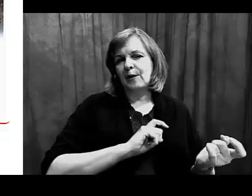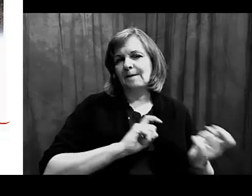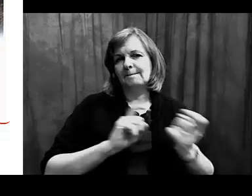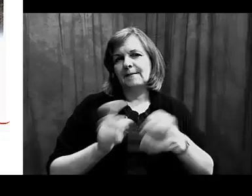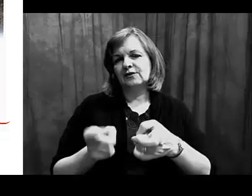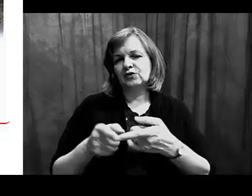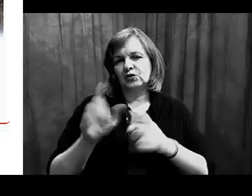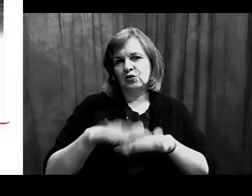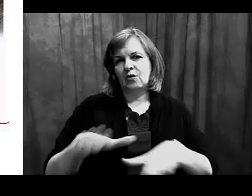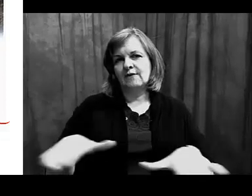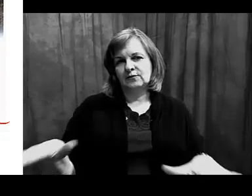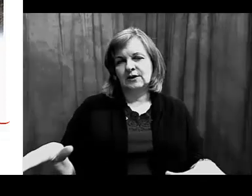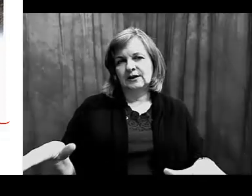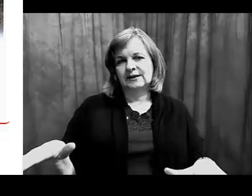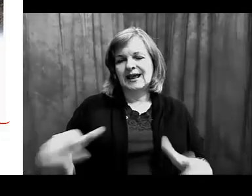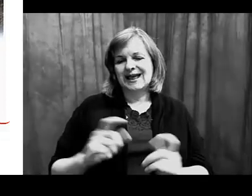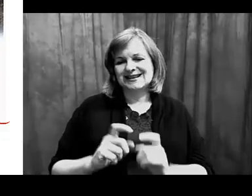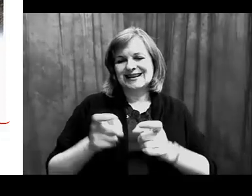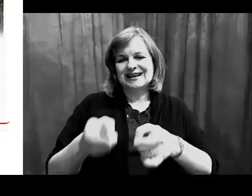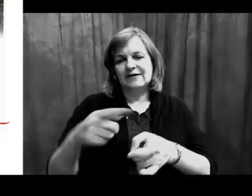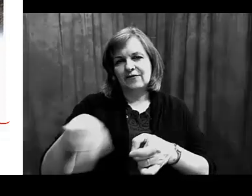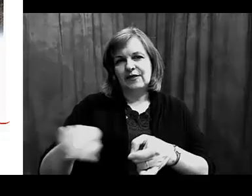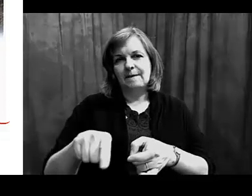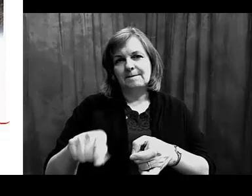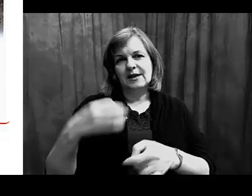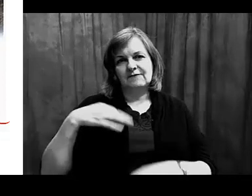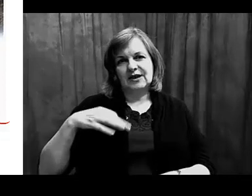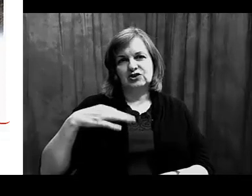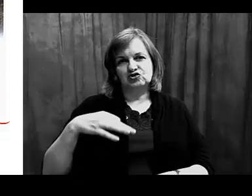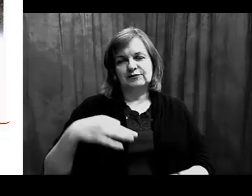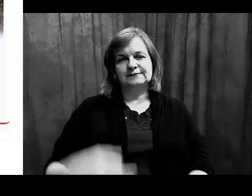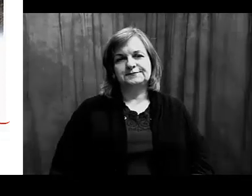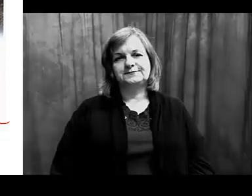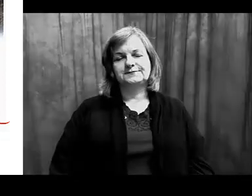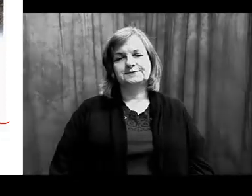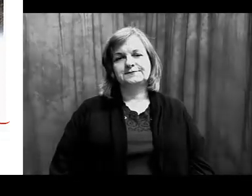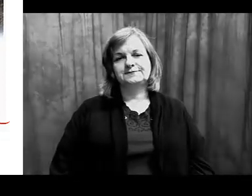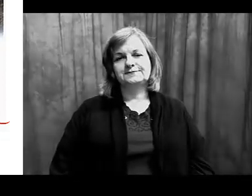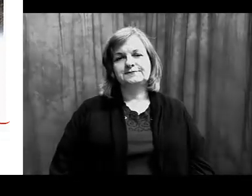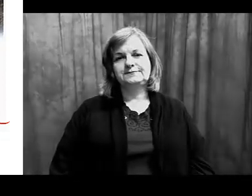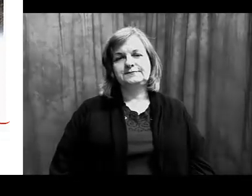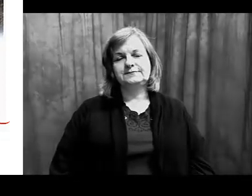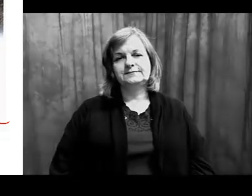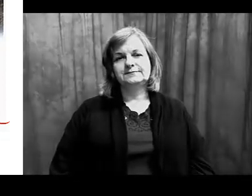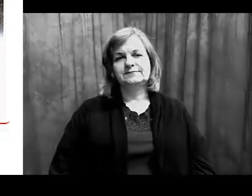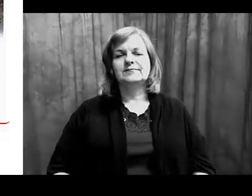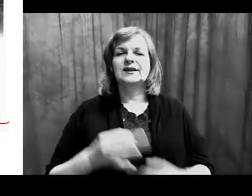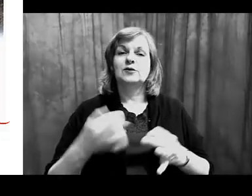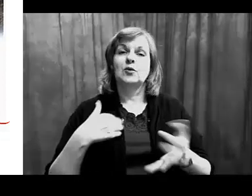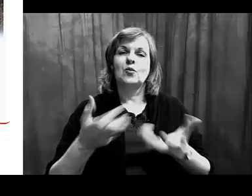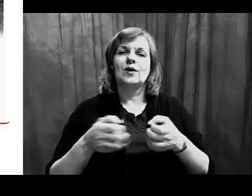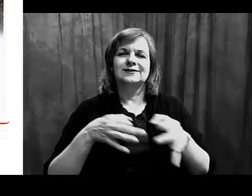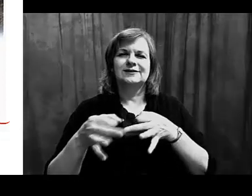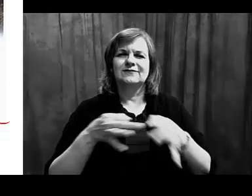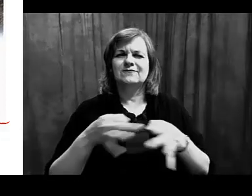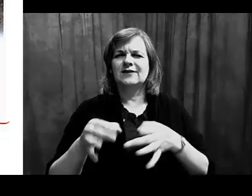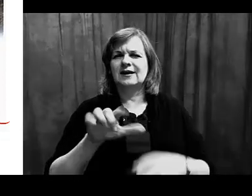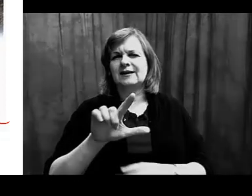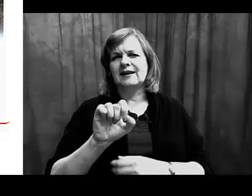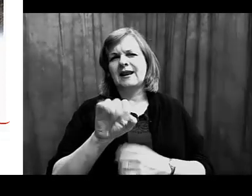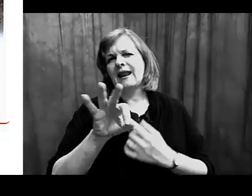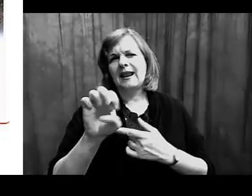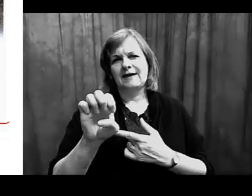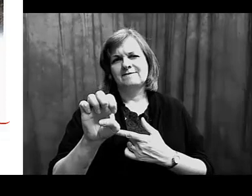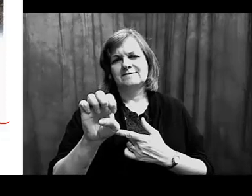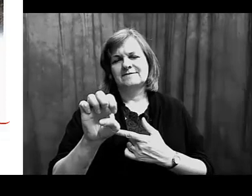you pass those on to your offspring to give them an advantage. If we want to actually define life,